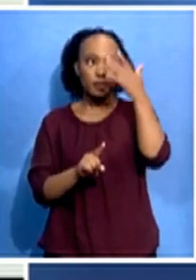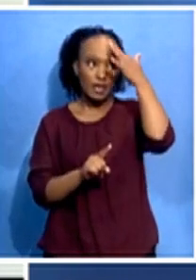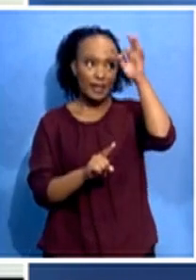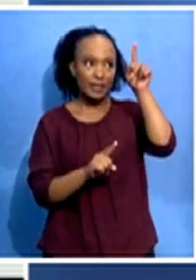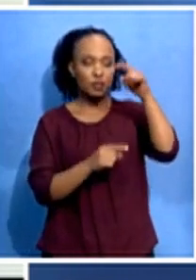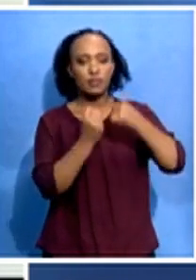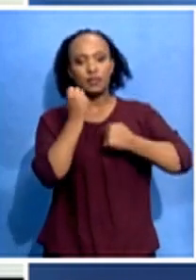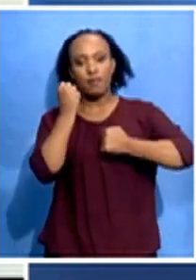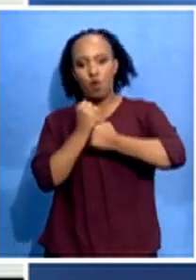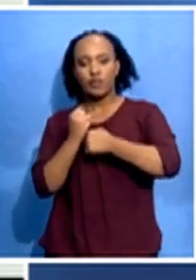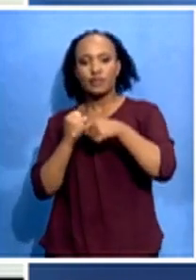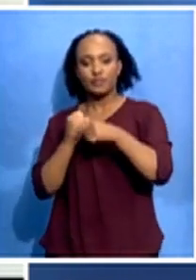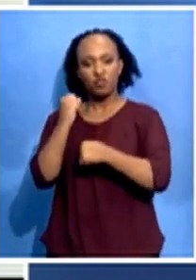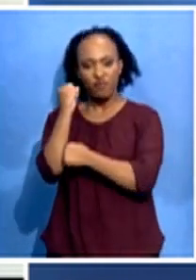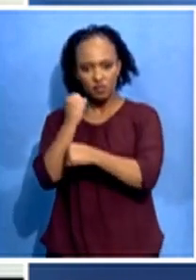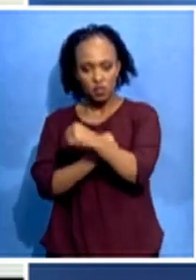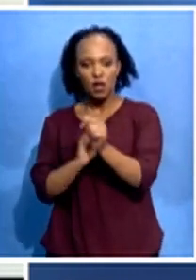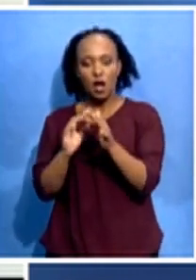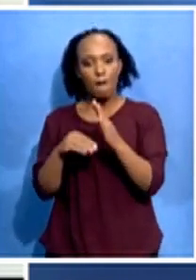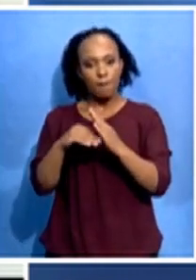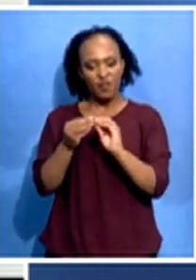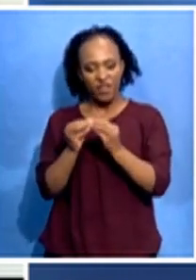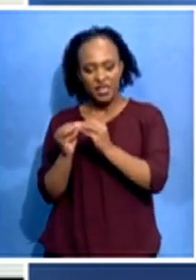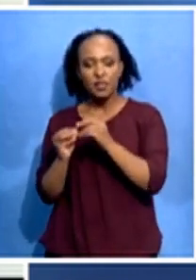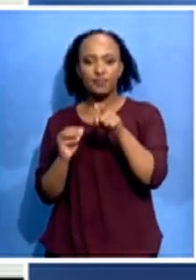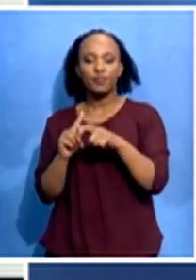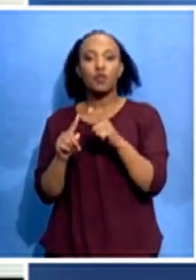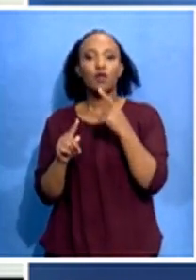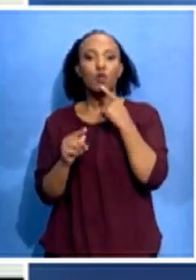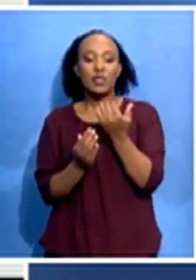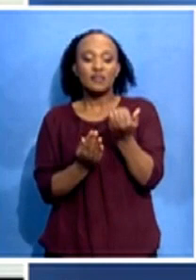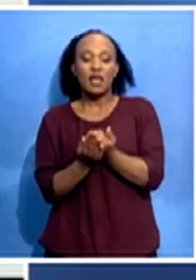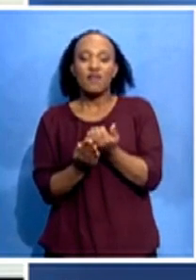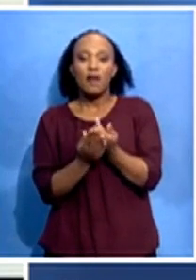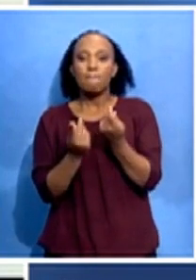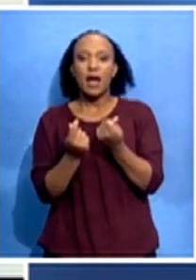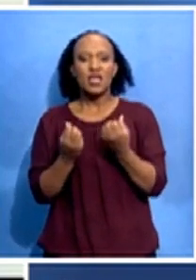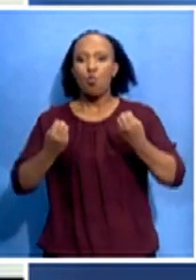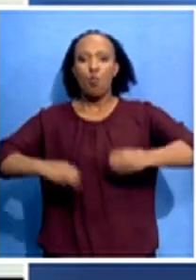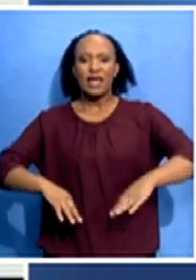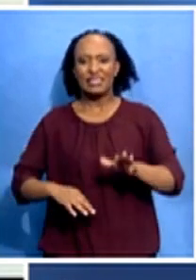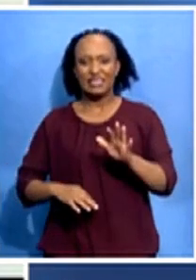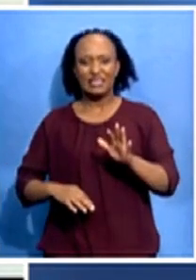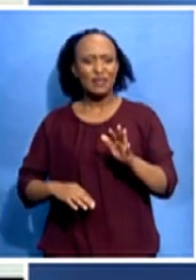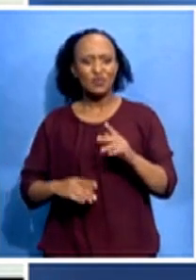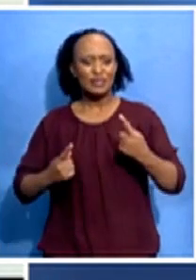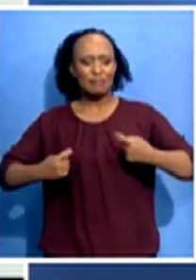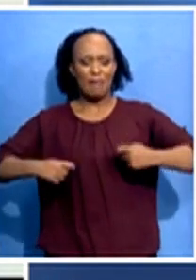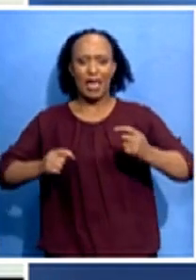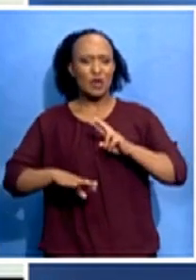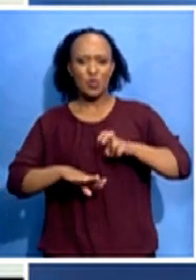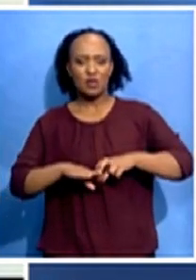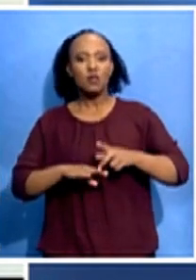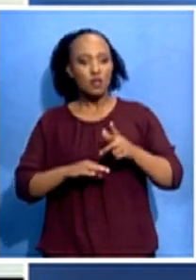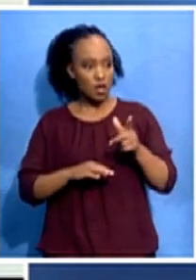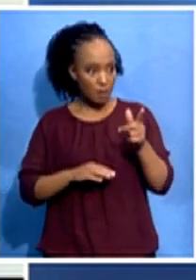the more we can save on wasteful expenditure that's not needed, then the more we could spend it on infrastructure and more